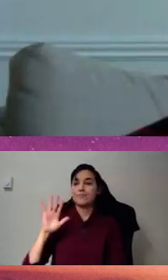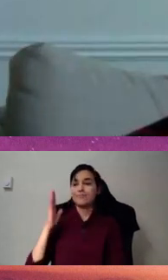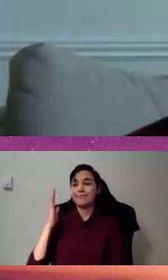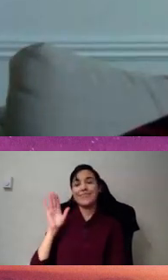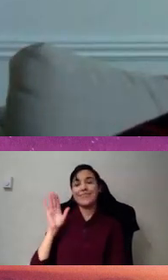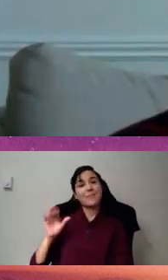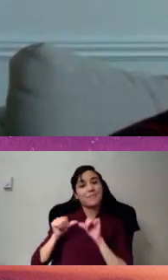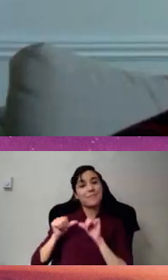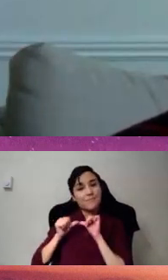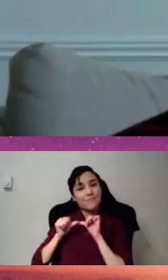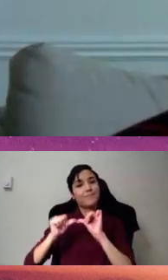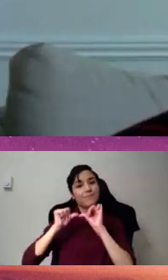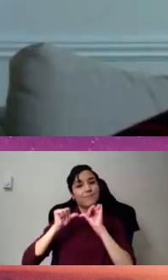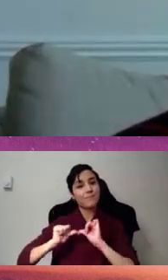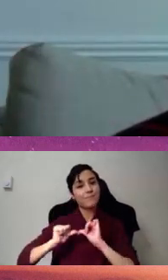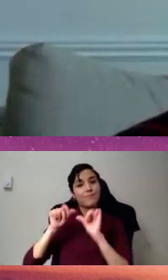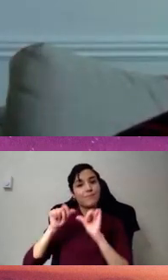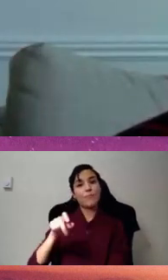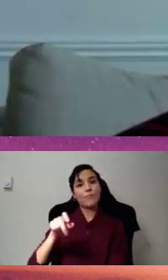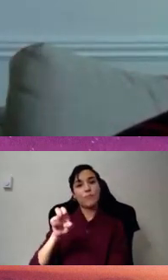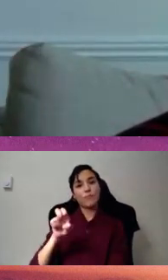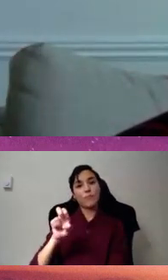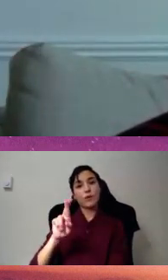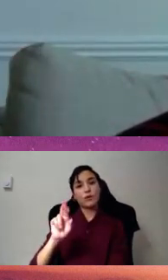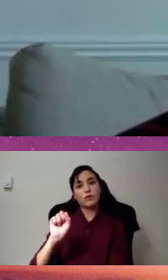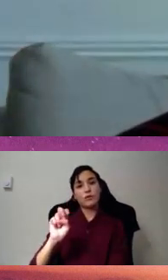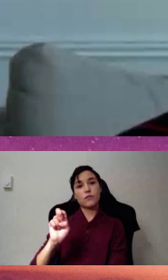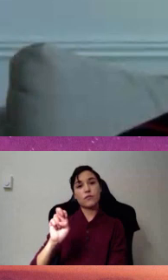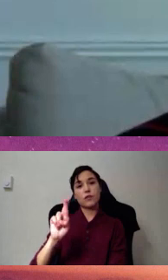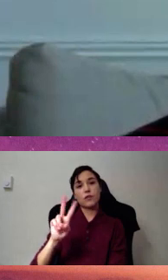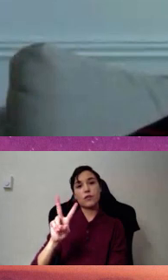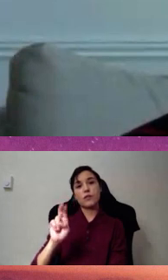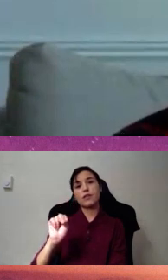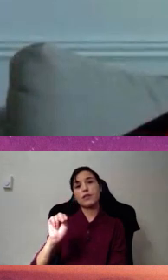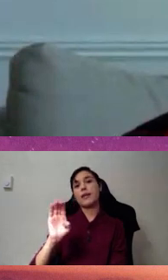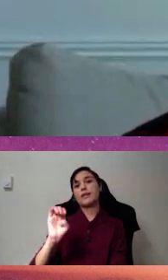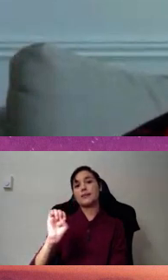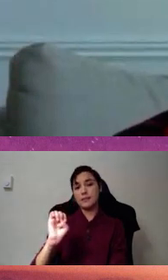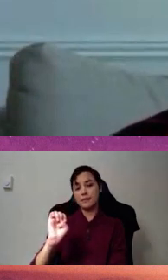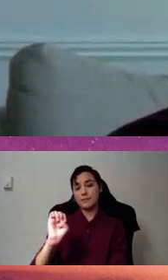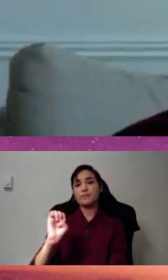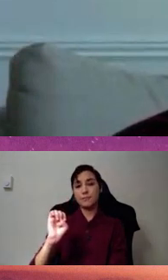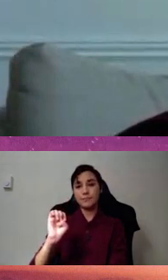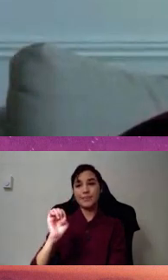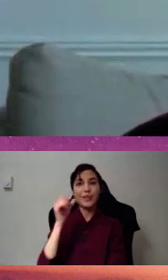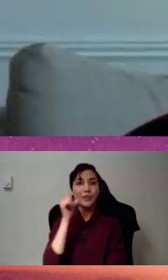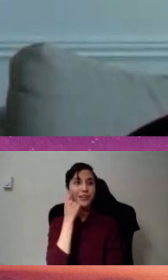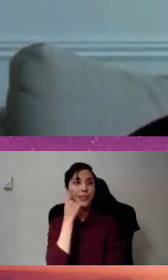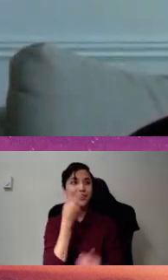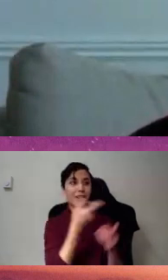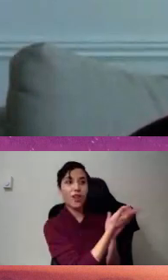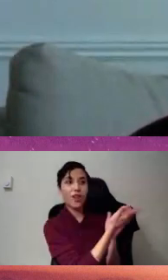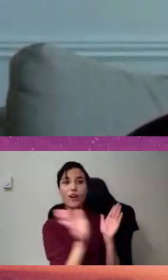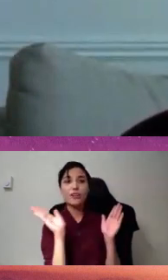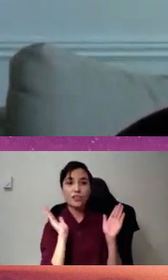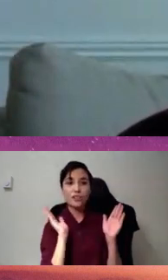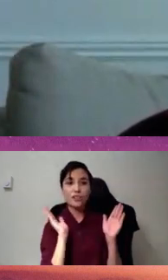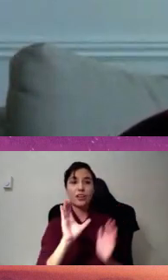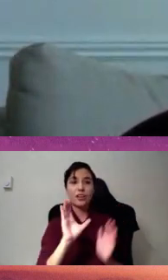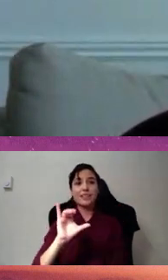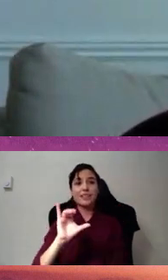greatest triumphs, because I don't think the larger cisgender or heterosexual community understands just how many of